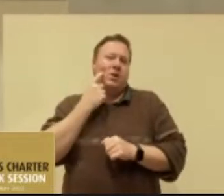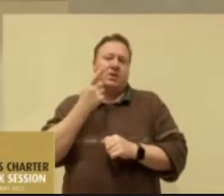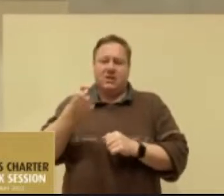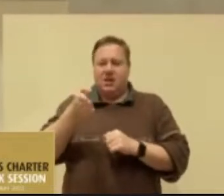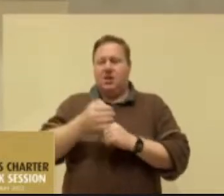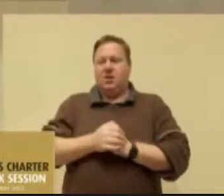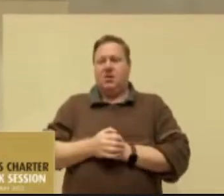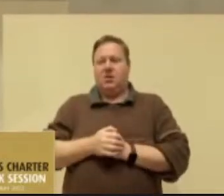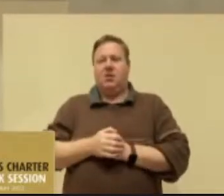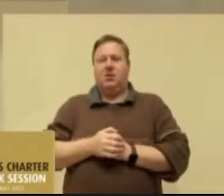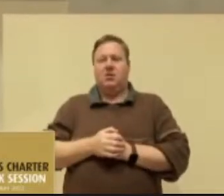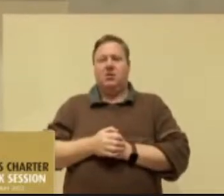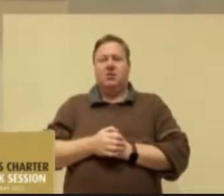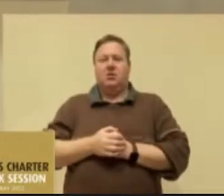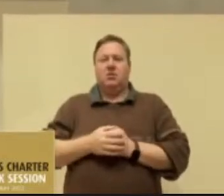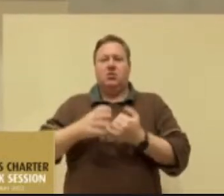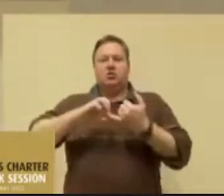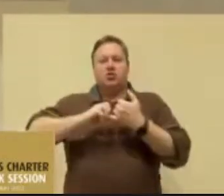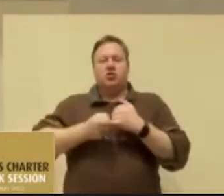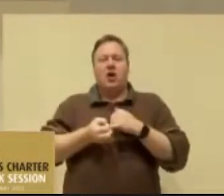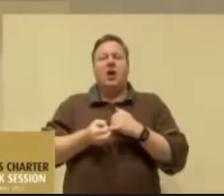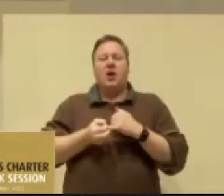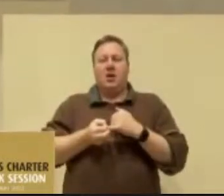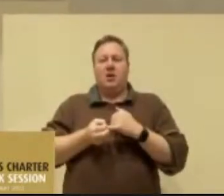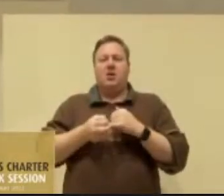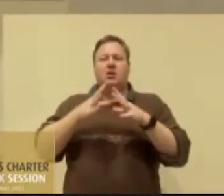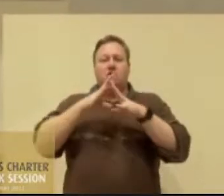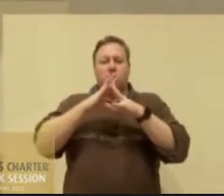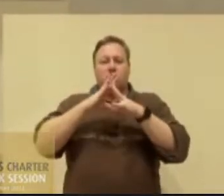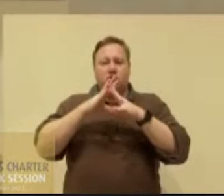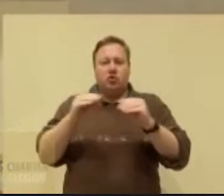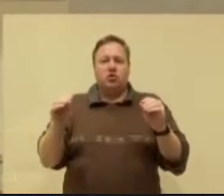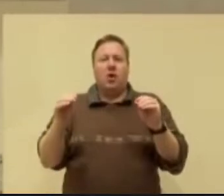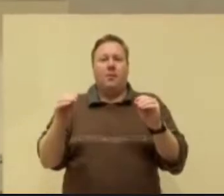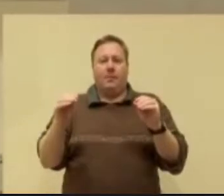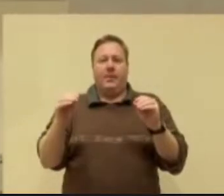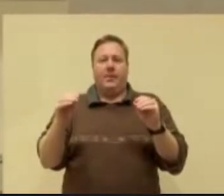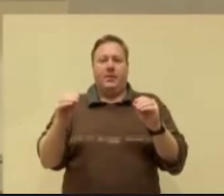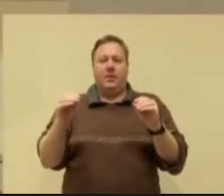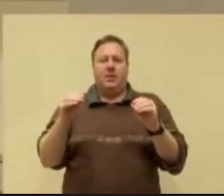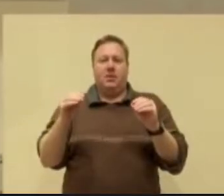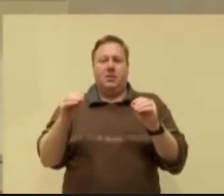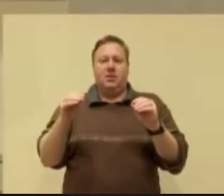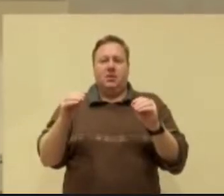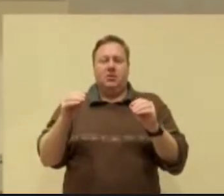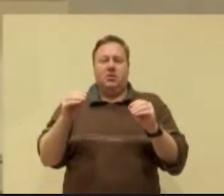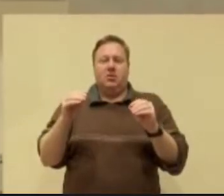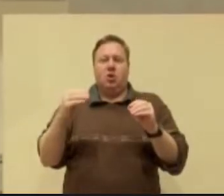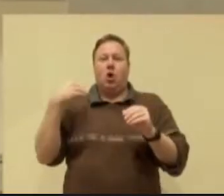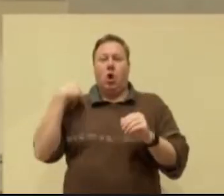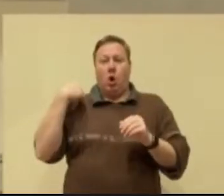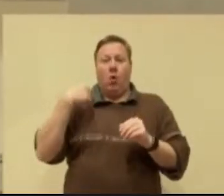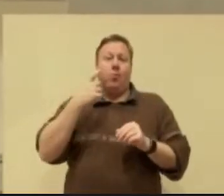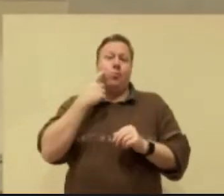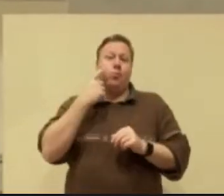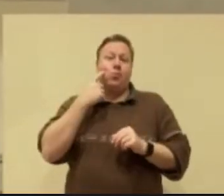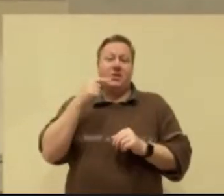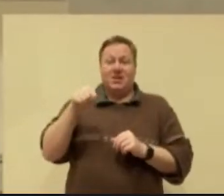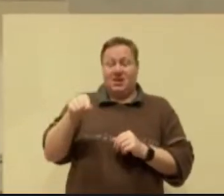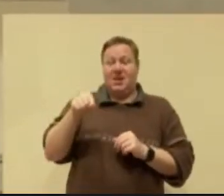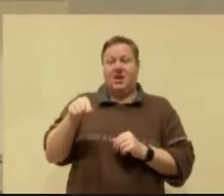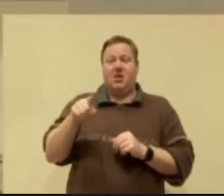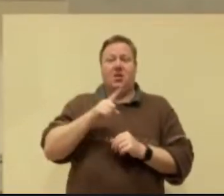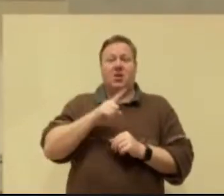and in trying to keep the high rate or early rate of pregnancy because it also has